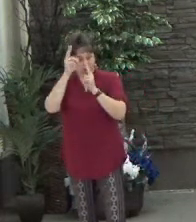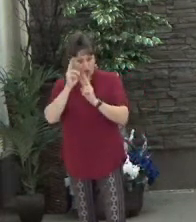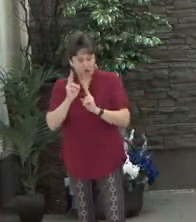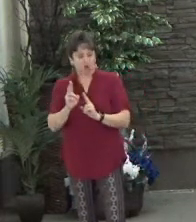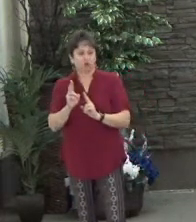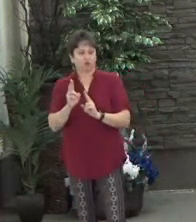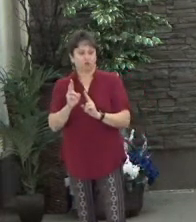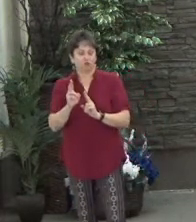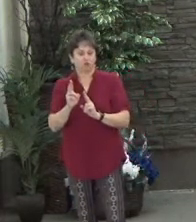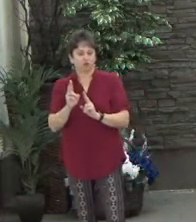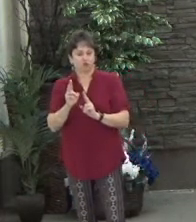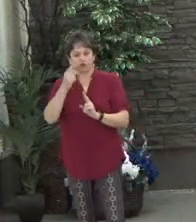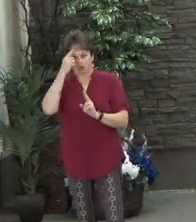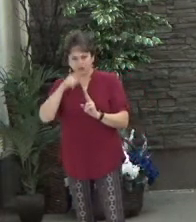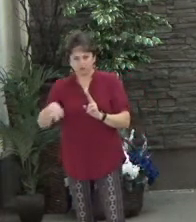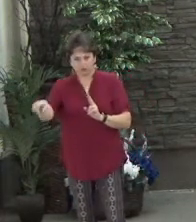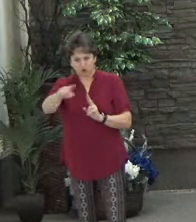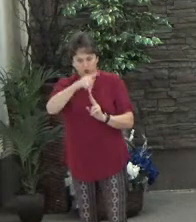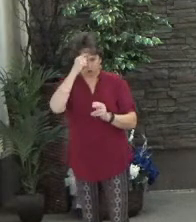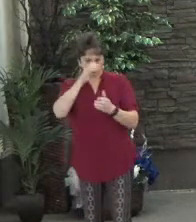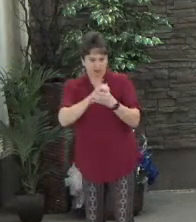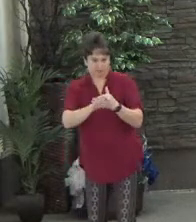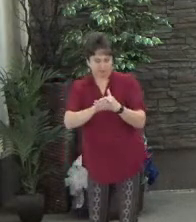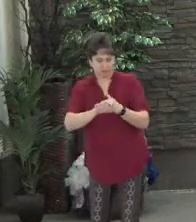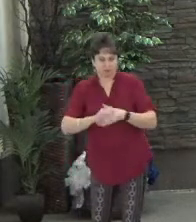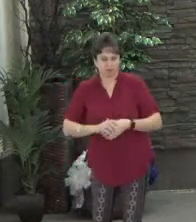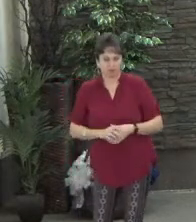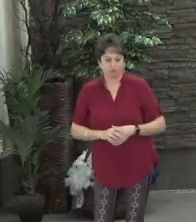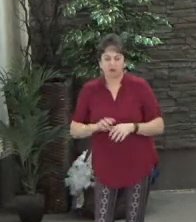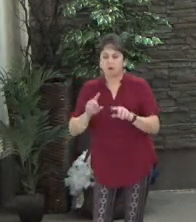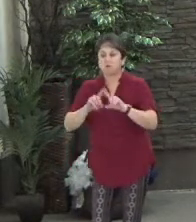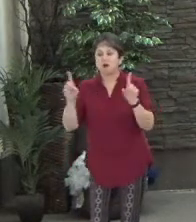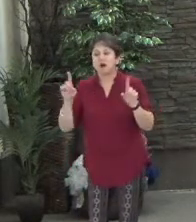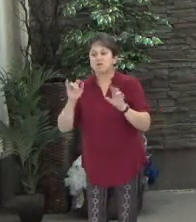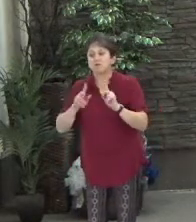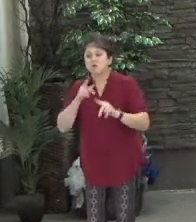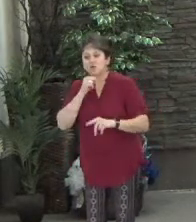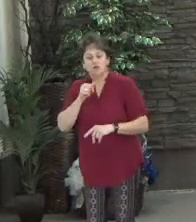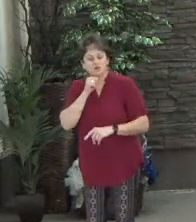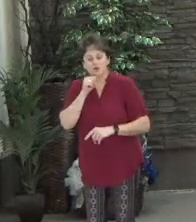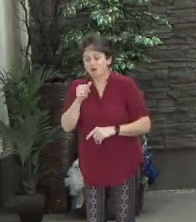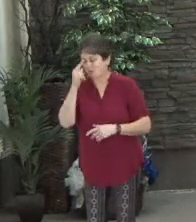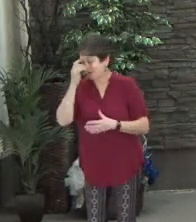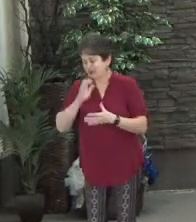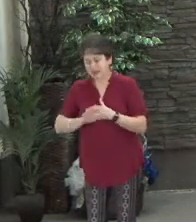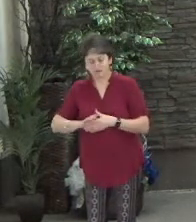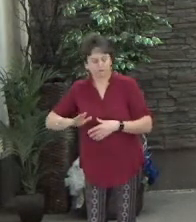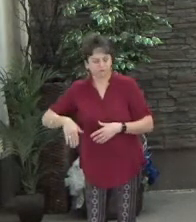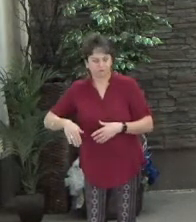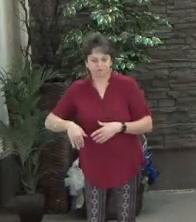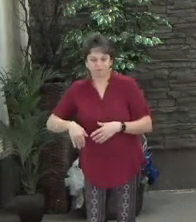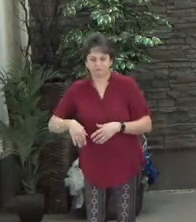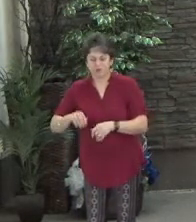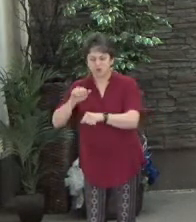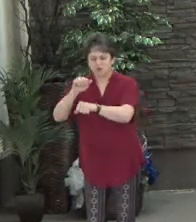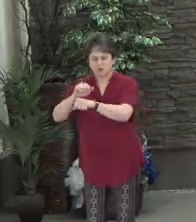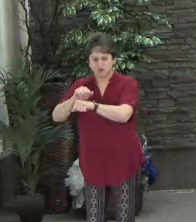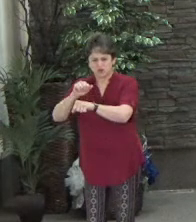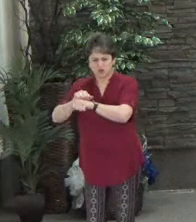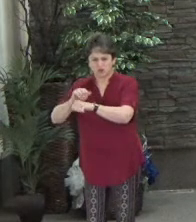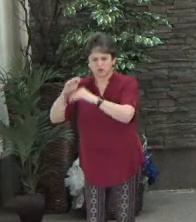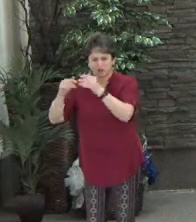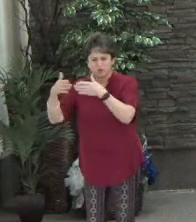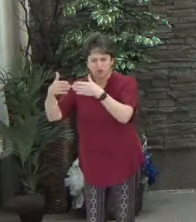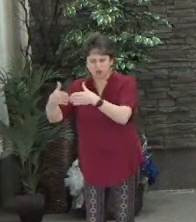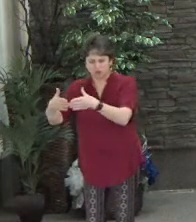the honor is for you who believe. But for those who do not believe, the stone that the builders rejected